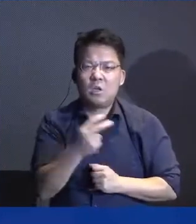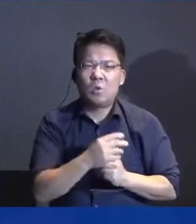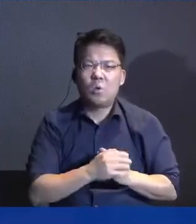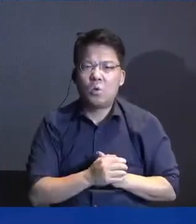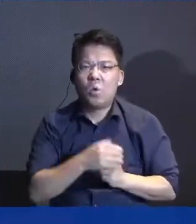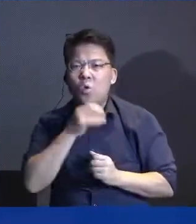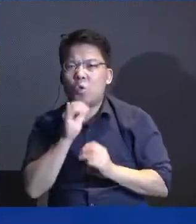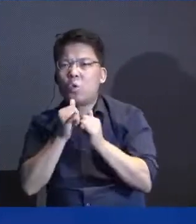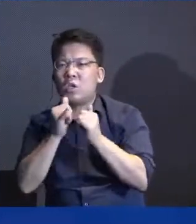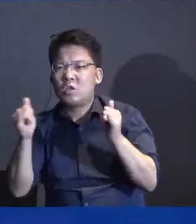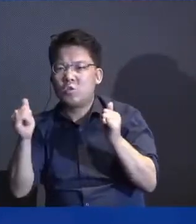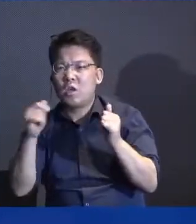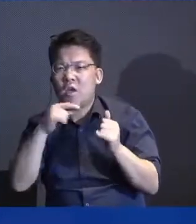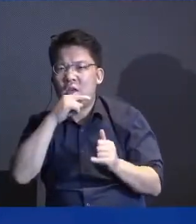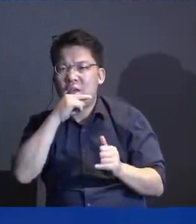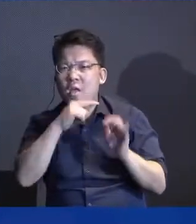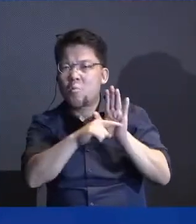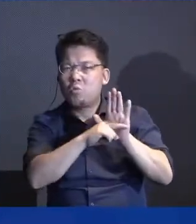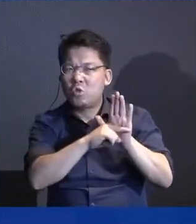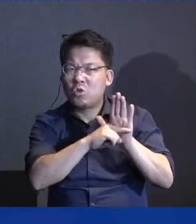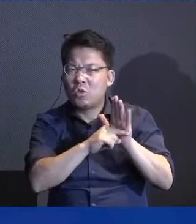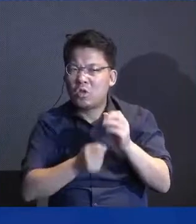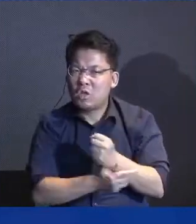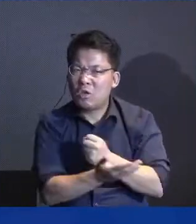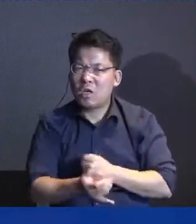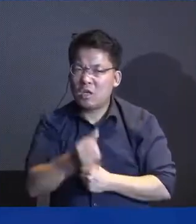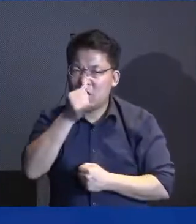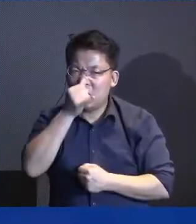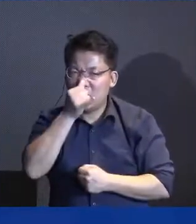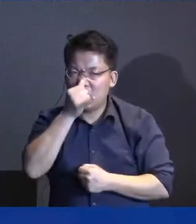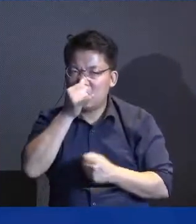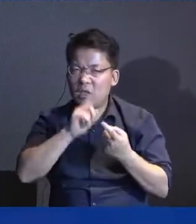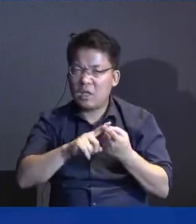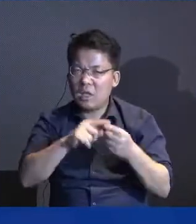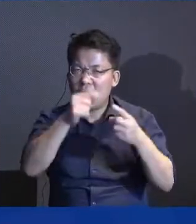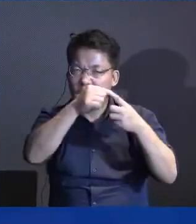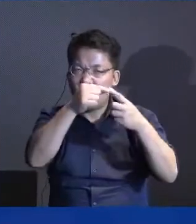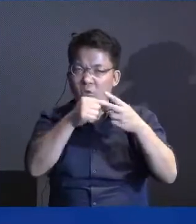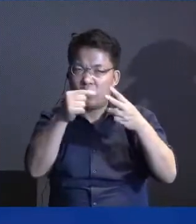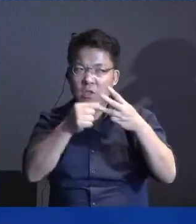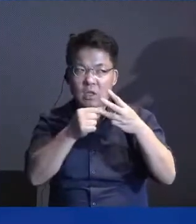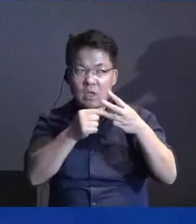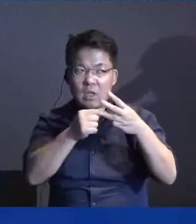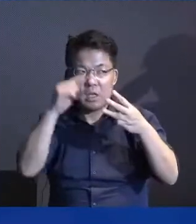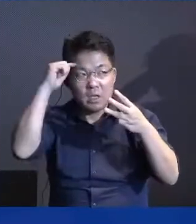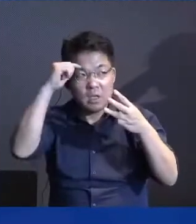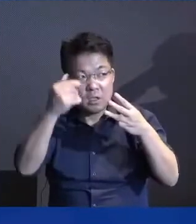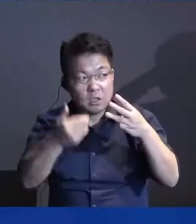is for Professor Ha. That was the third question. So just while you are actually